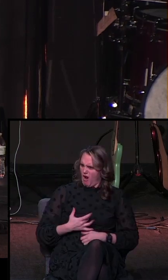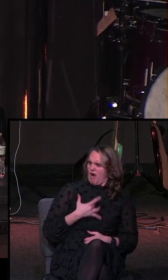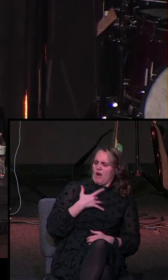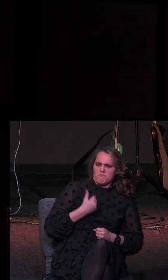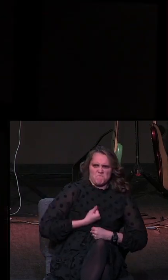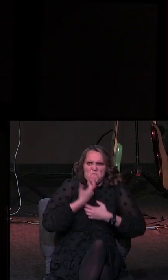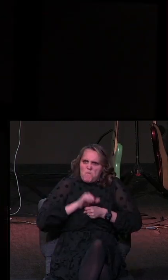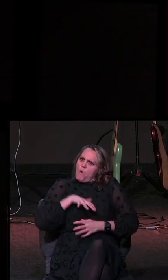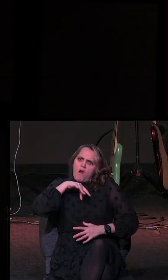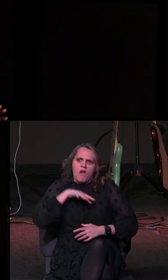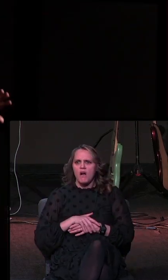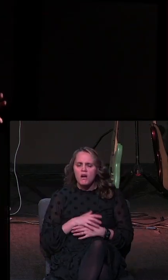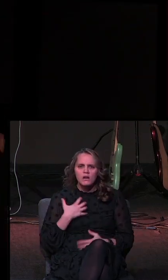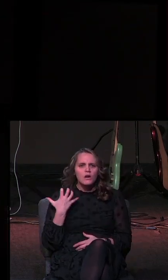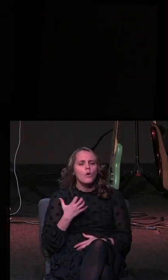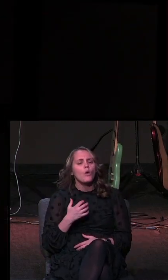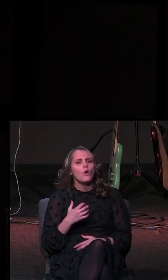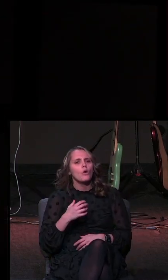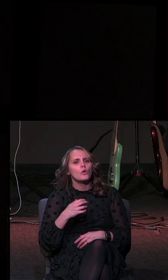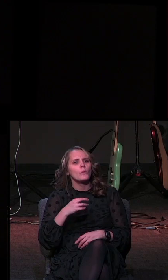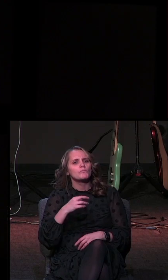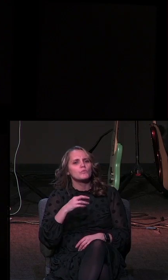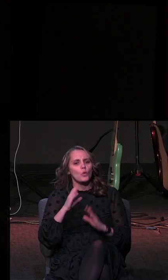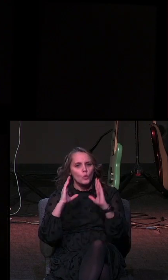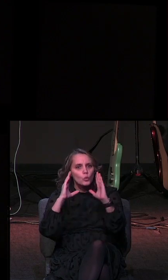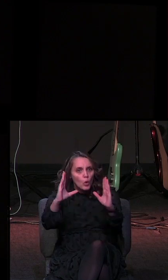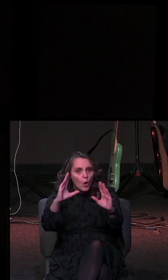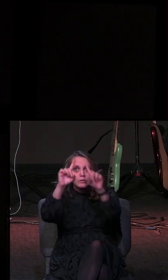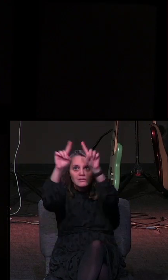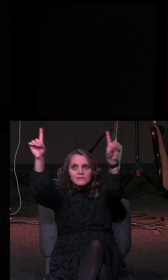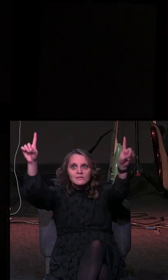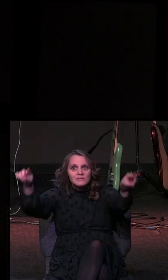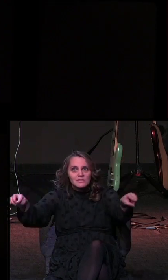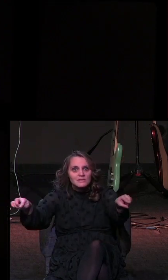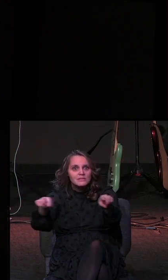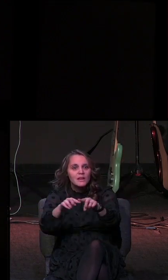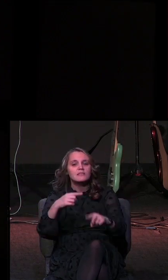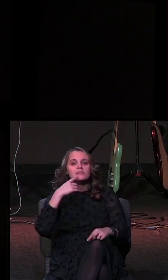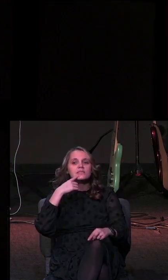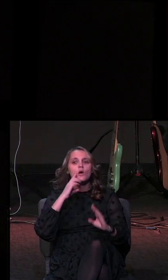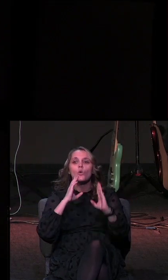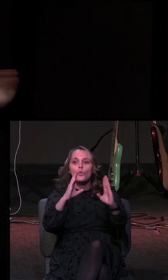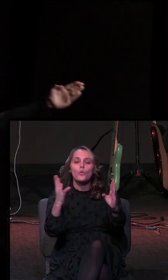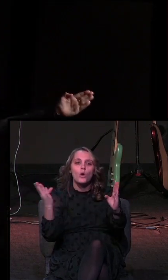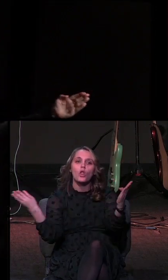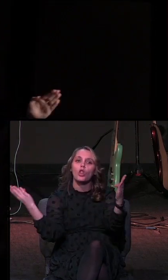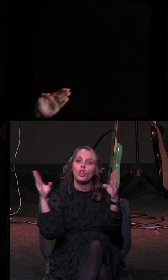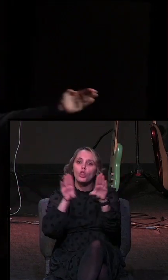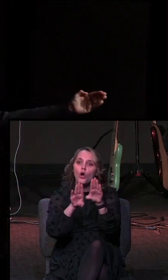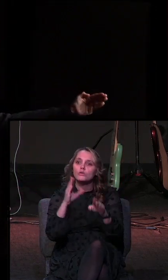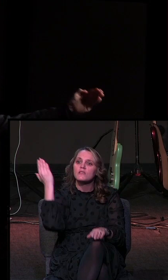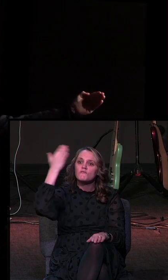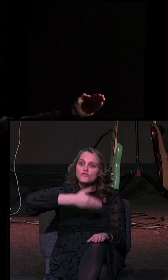Or when the road construction sign says lane closure ahead, so you get over in the long line of cars, and then some weasel goes all